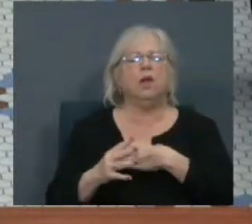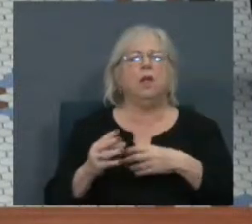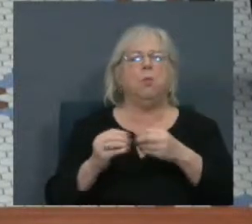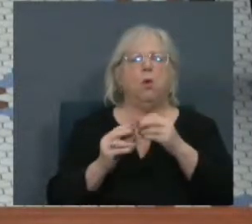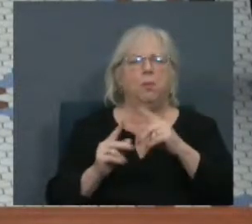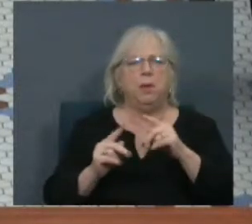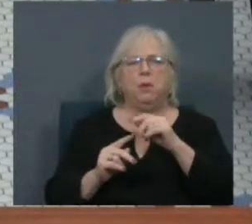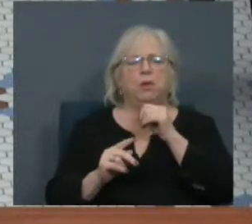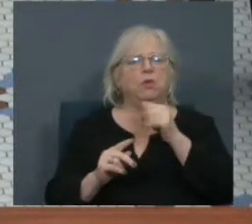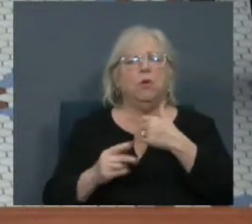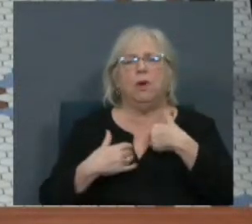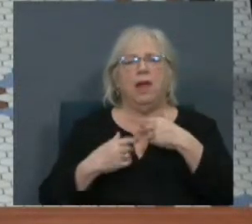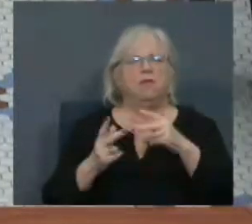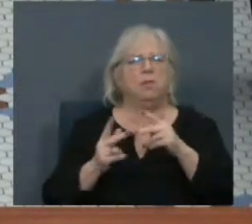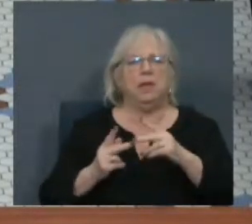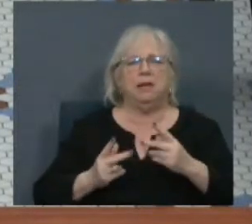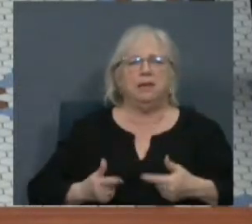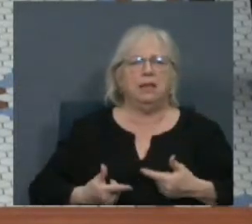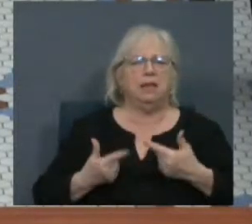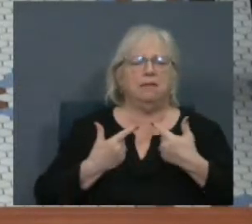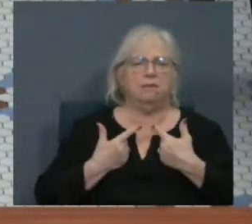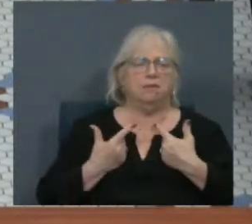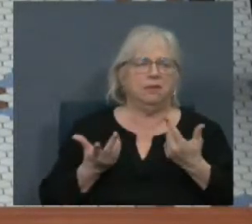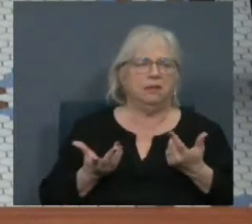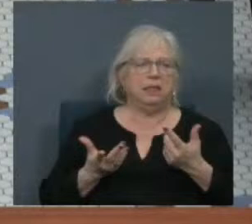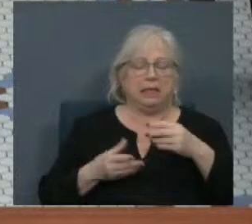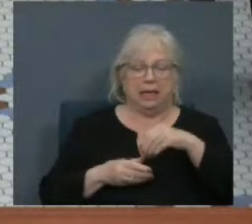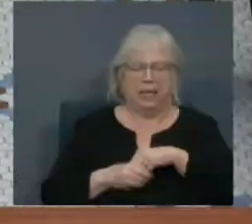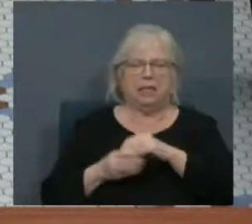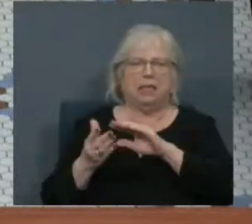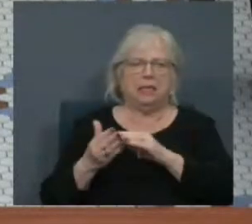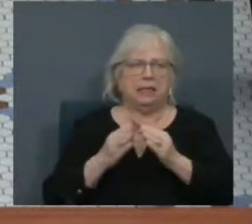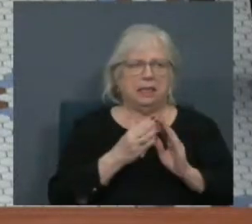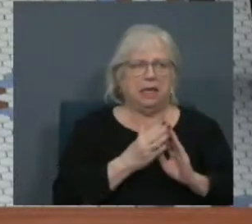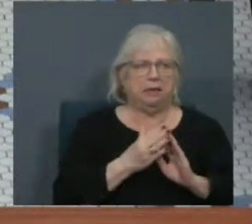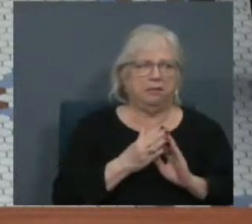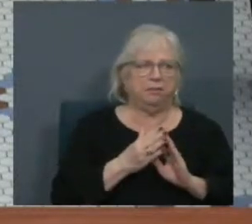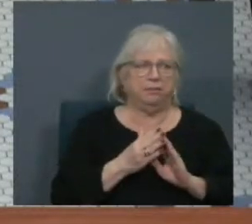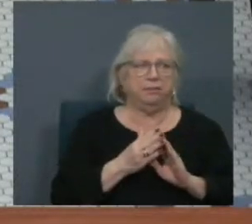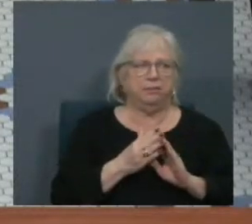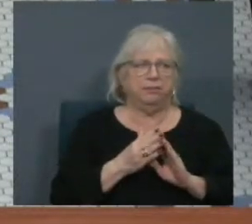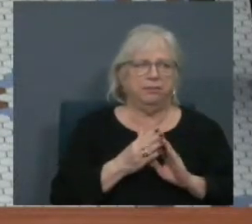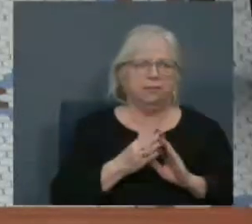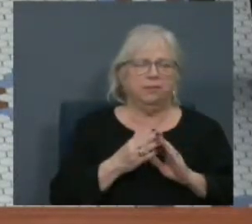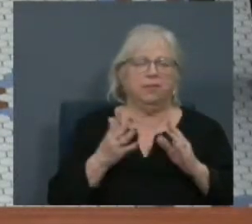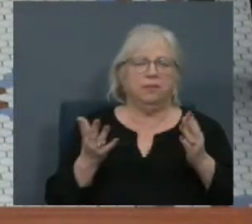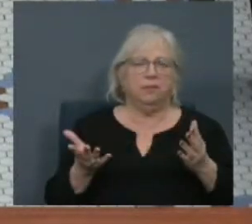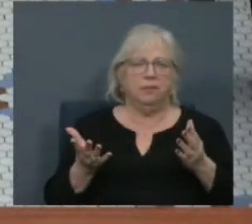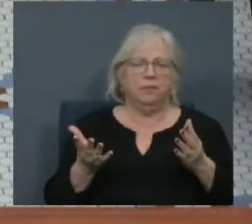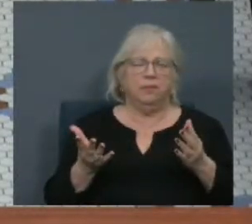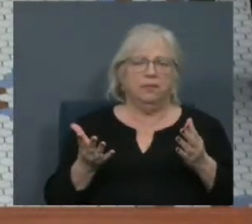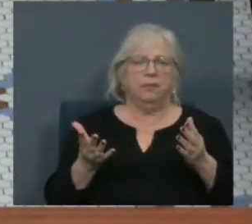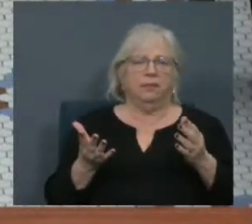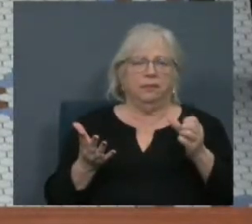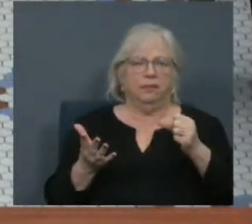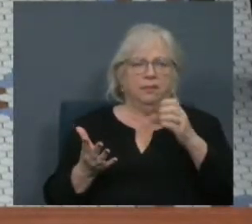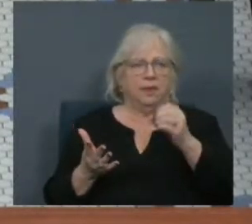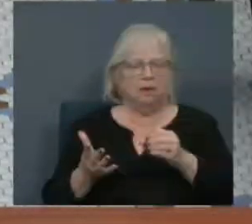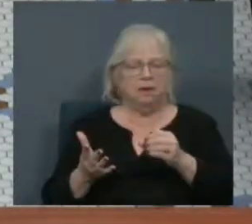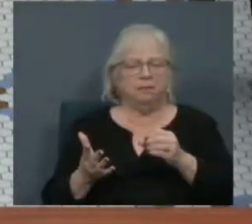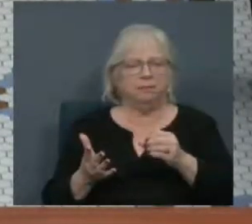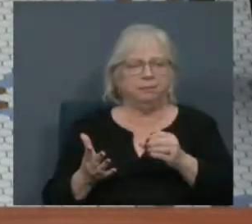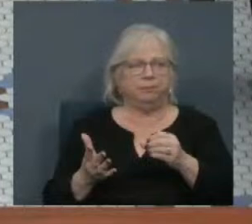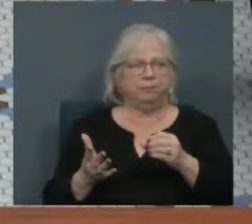who don't have a place to live in this city. And so, hearing